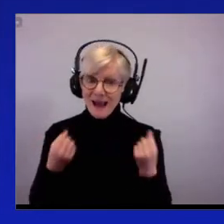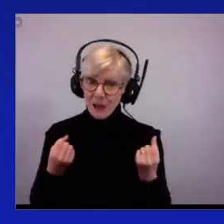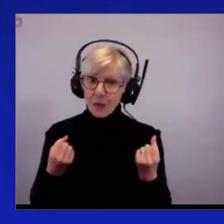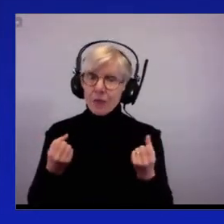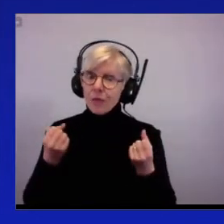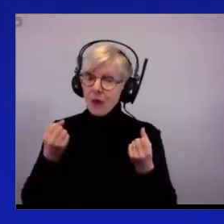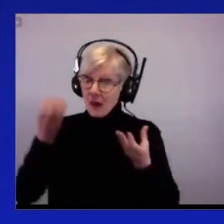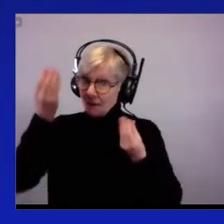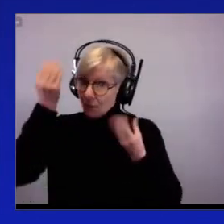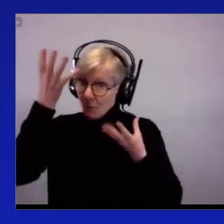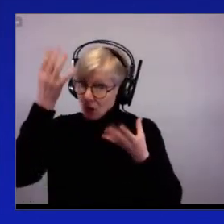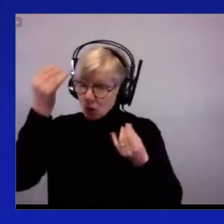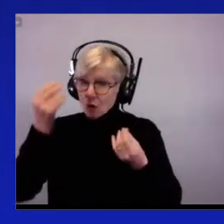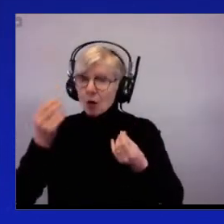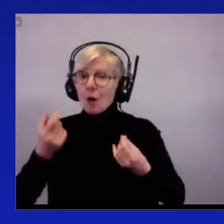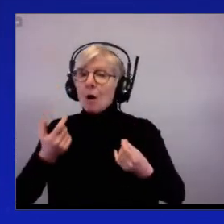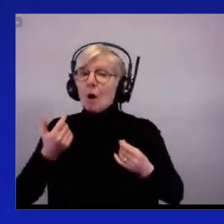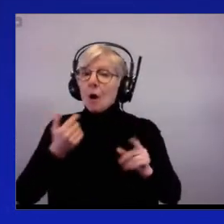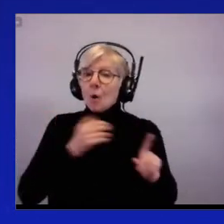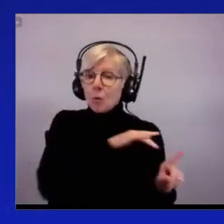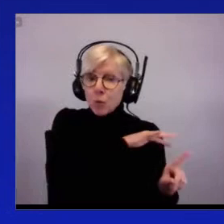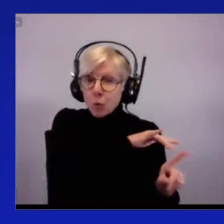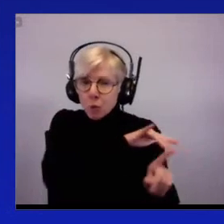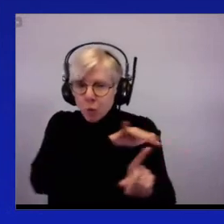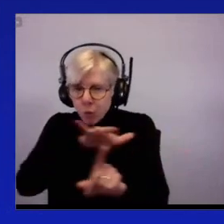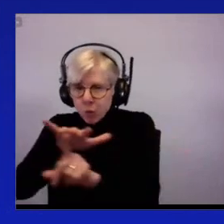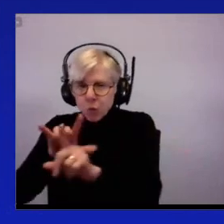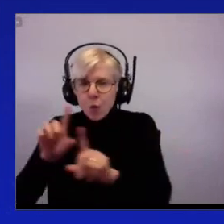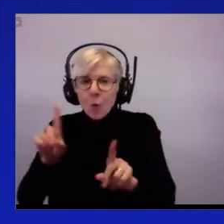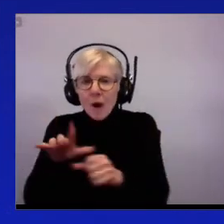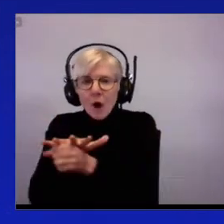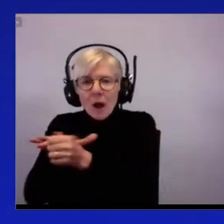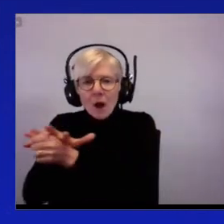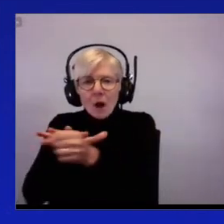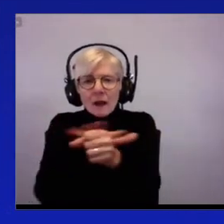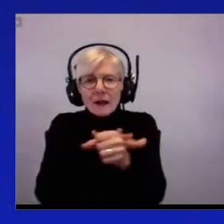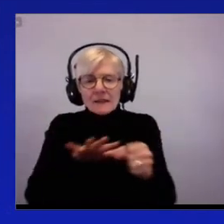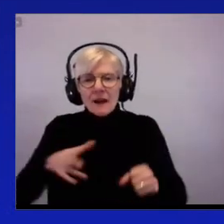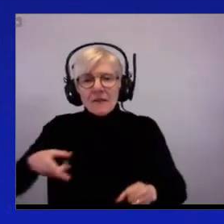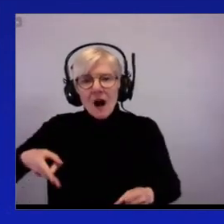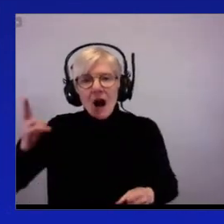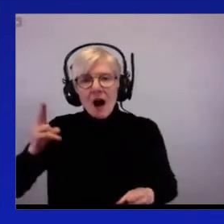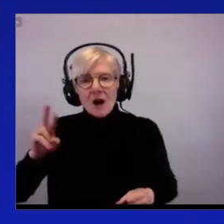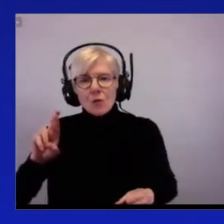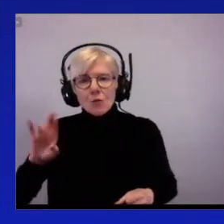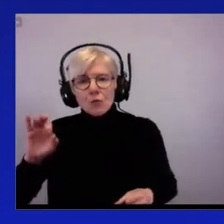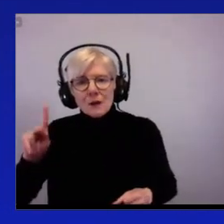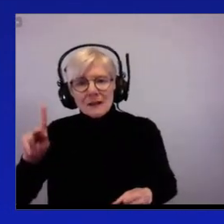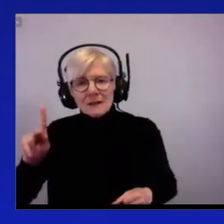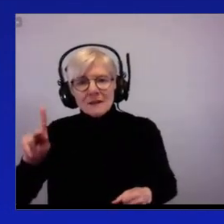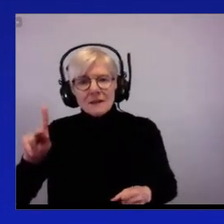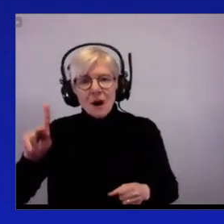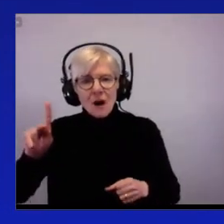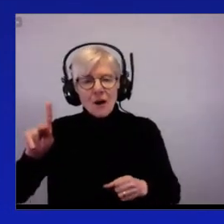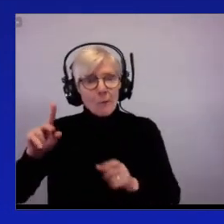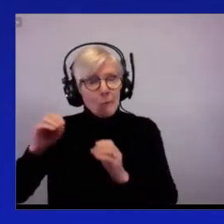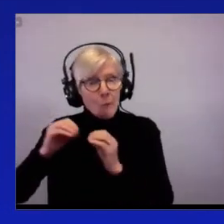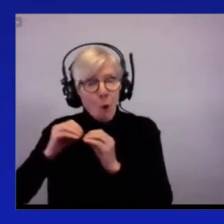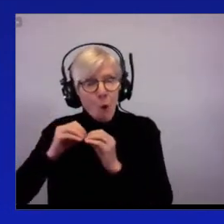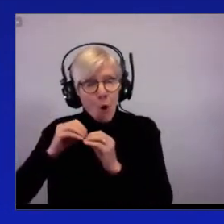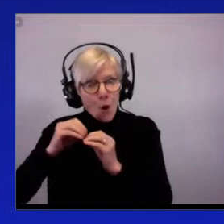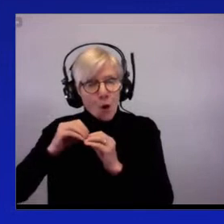for COVID infection and which neighborhoods have higher rates of people testing positive, that is also informing